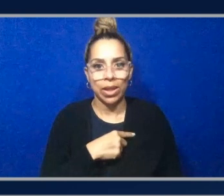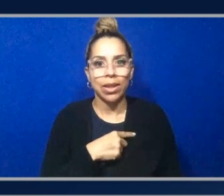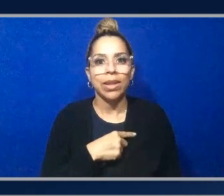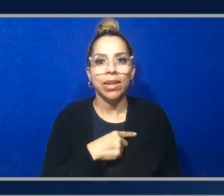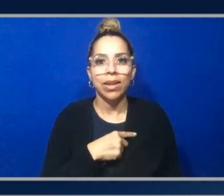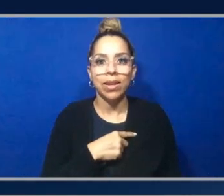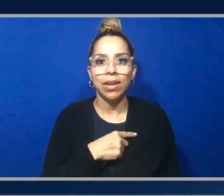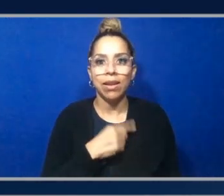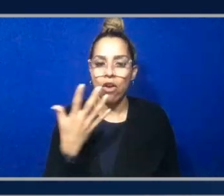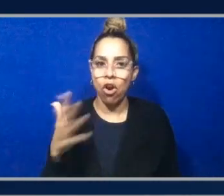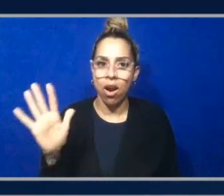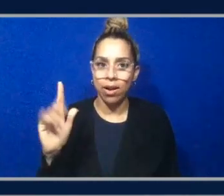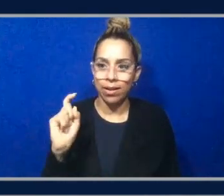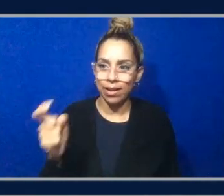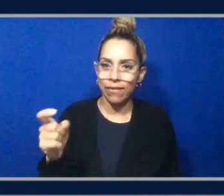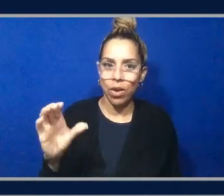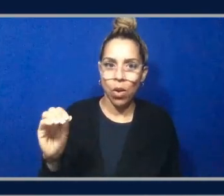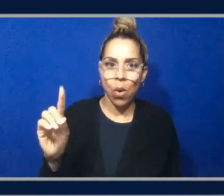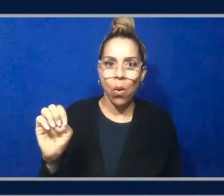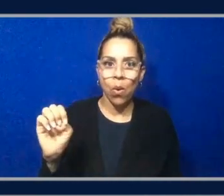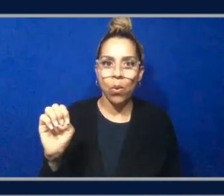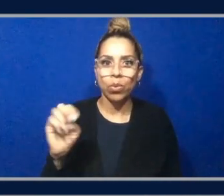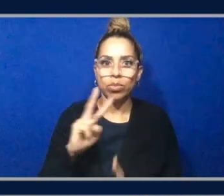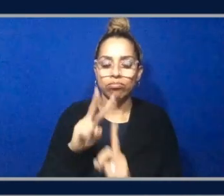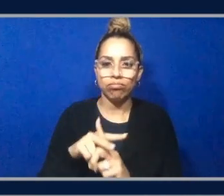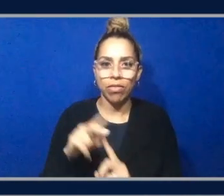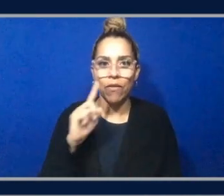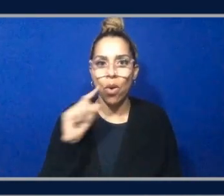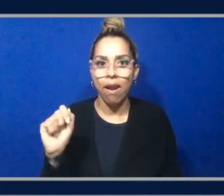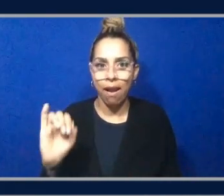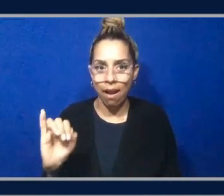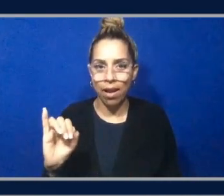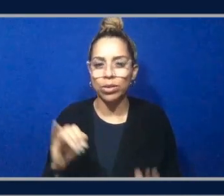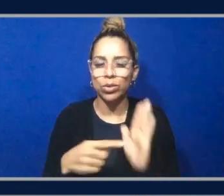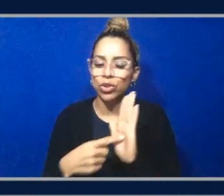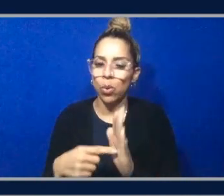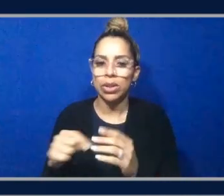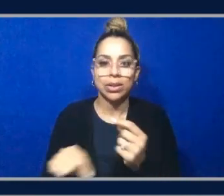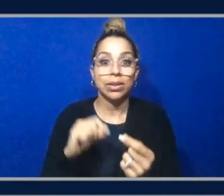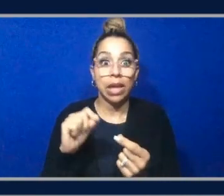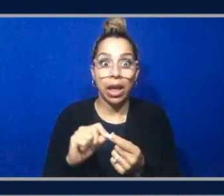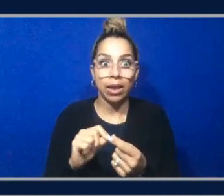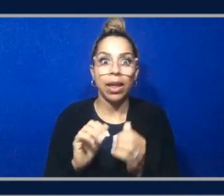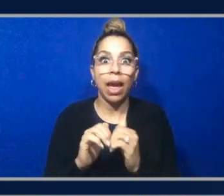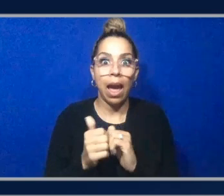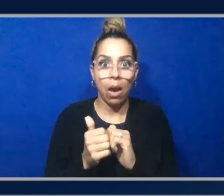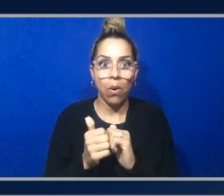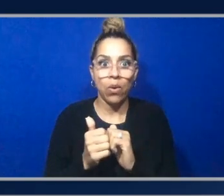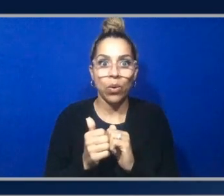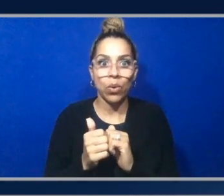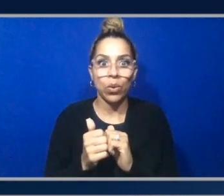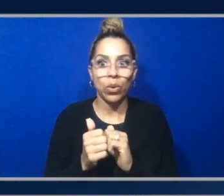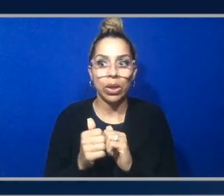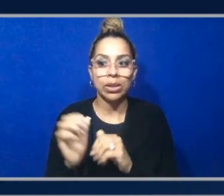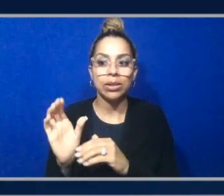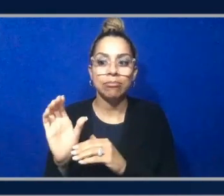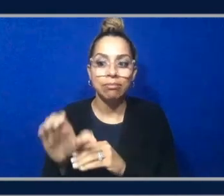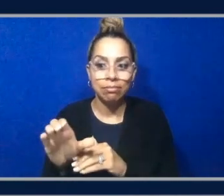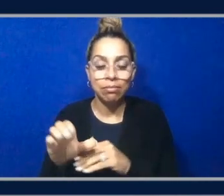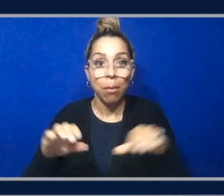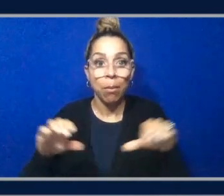the code to the AI to show it exactly how it can perform the jump action